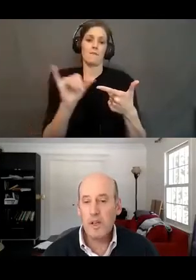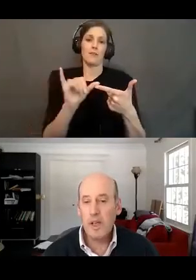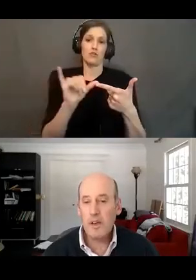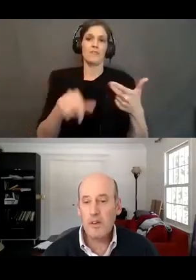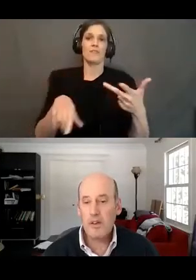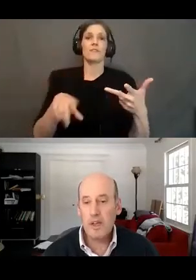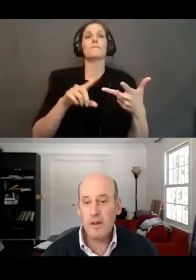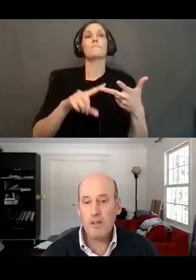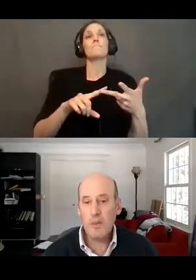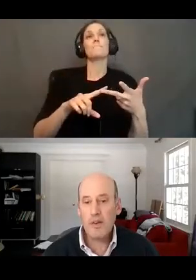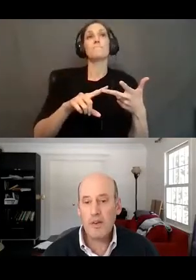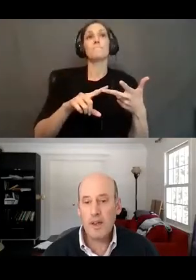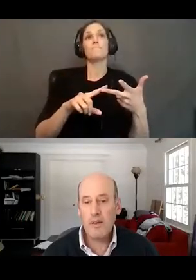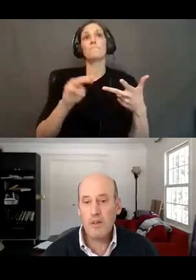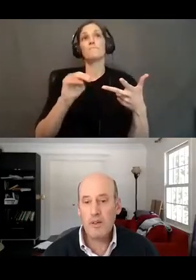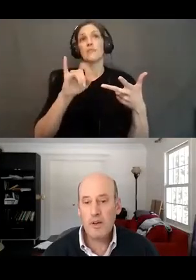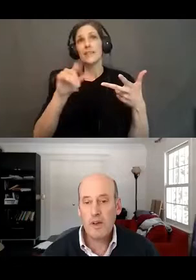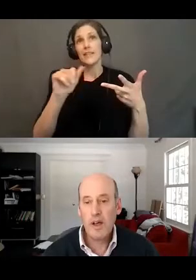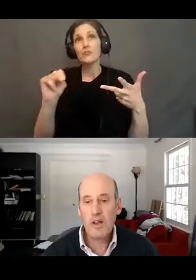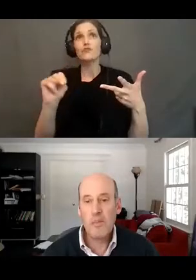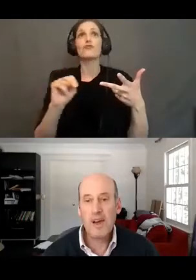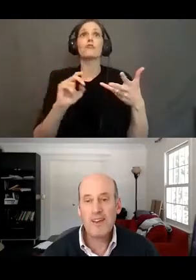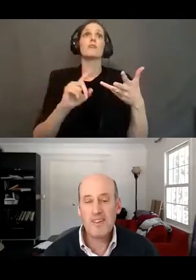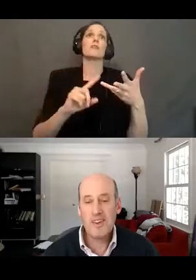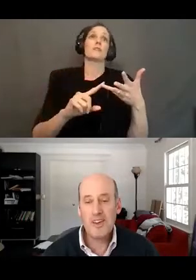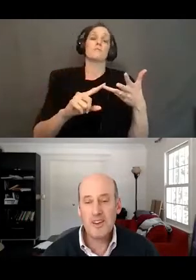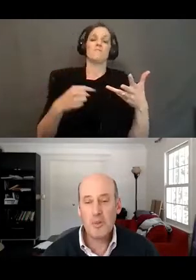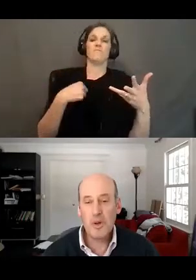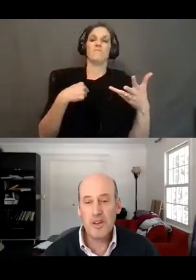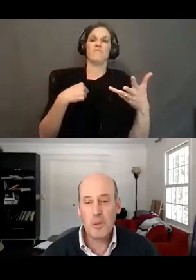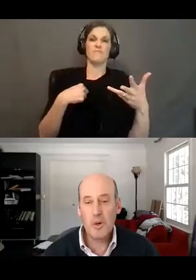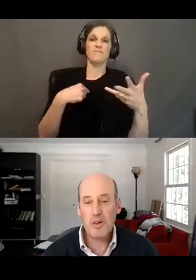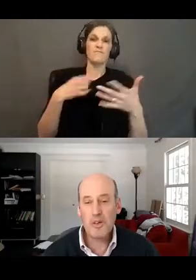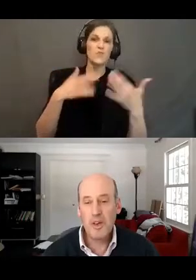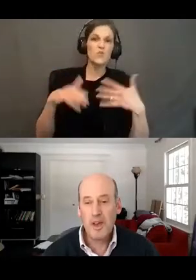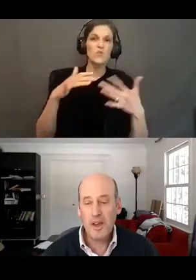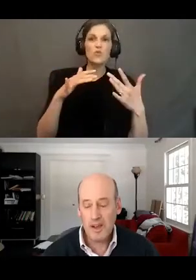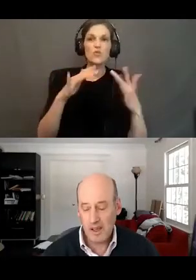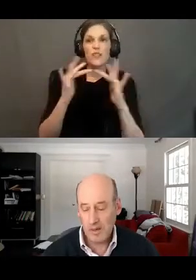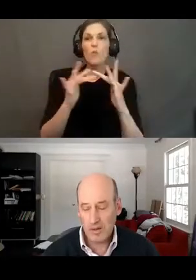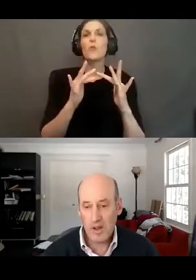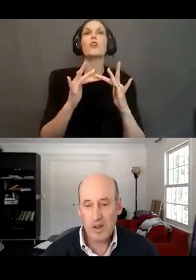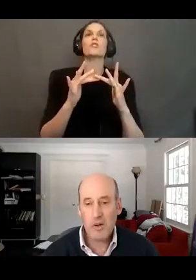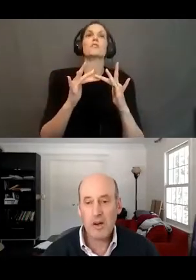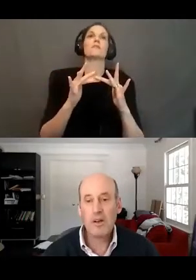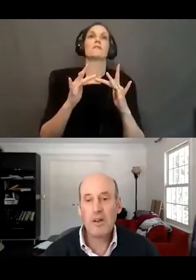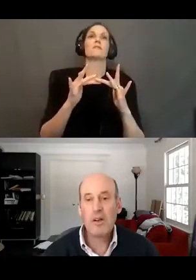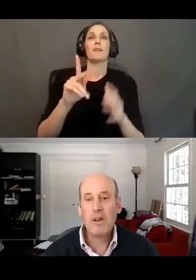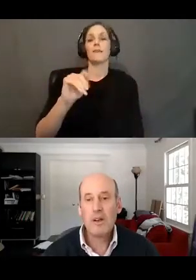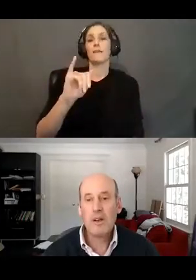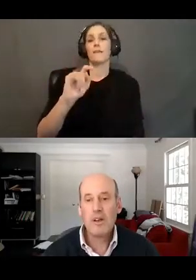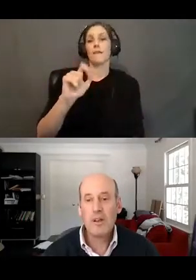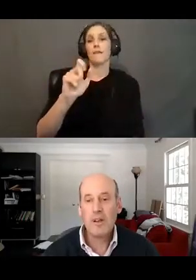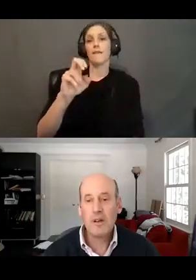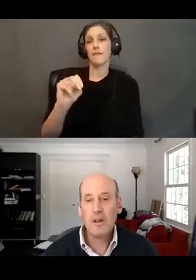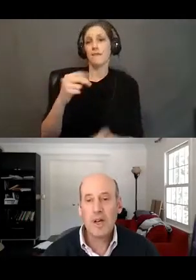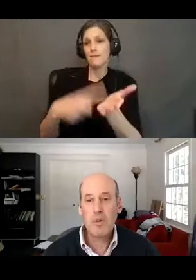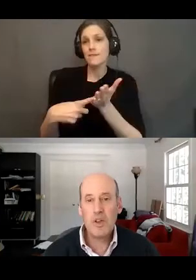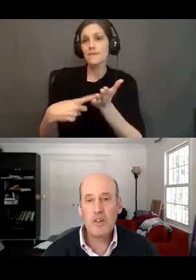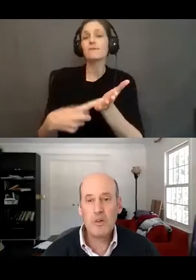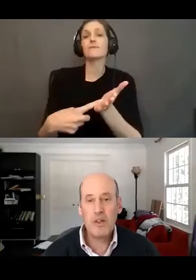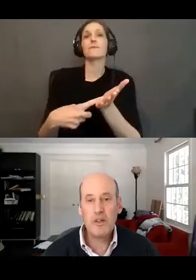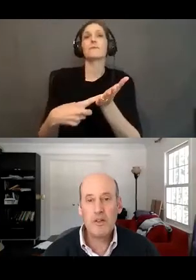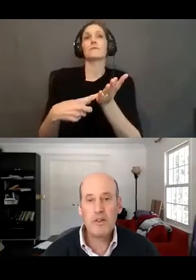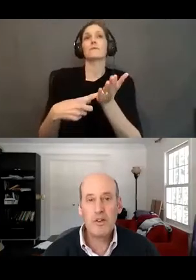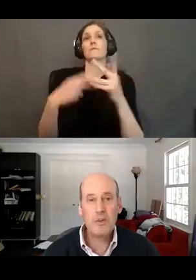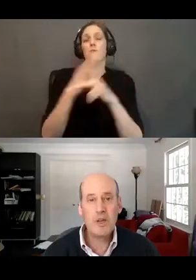Guanglei to mediation, Steve to multi-levels. I'll come back and see you in a little bit on networks, and Kaitlin will talk about the